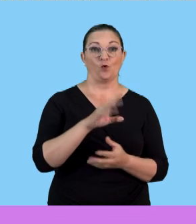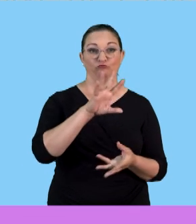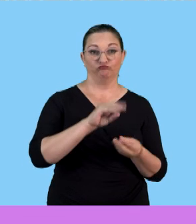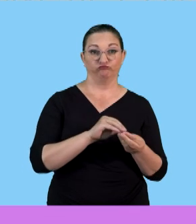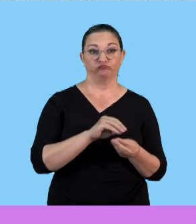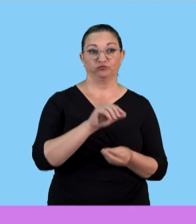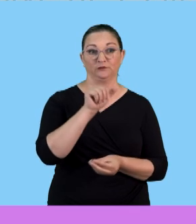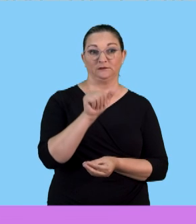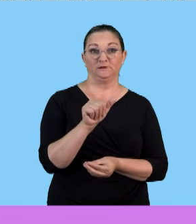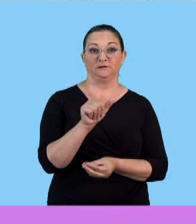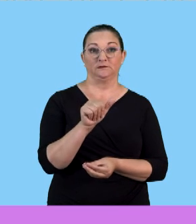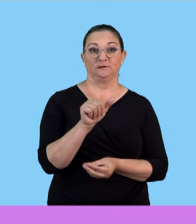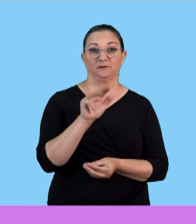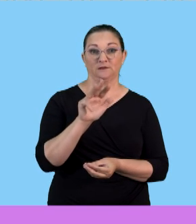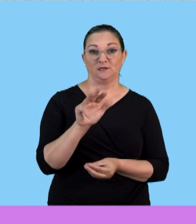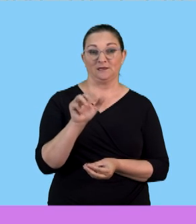amount to a total of